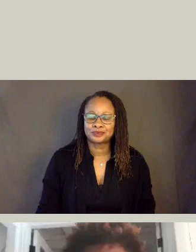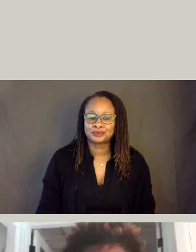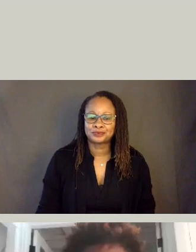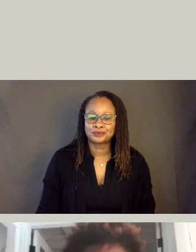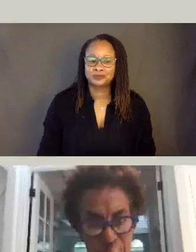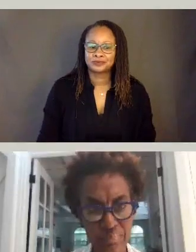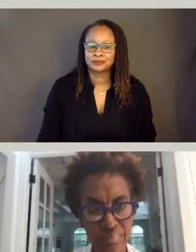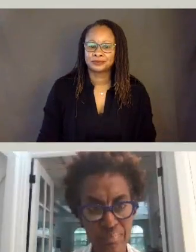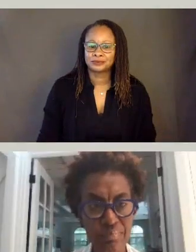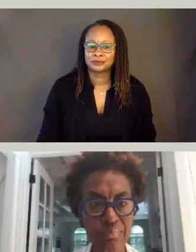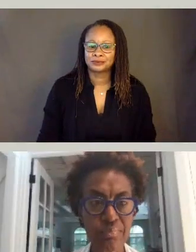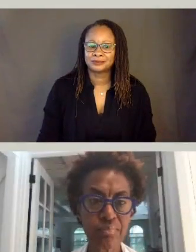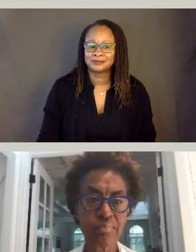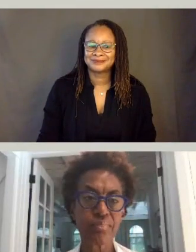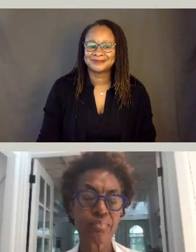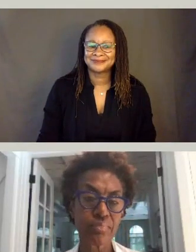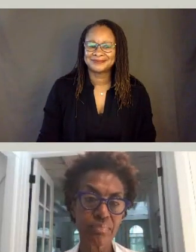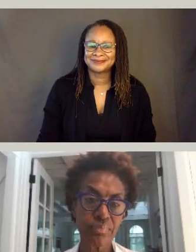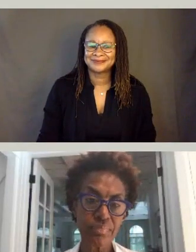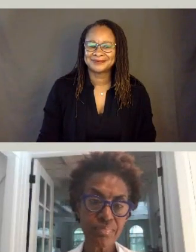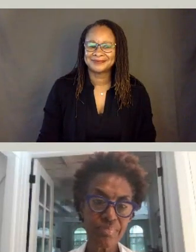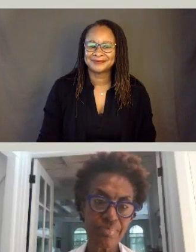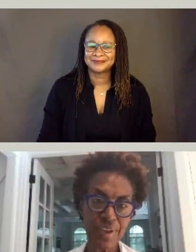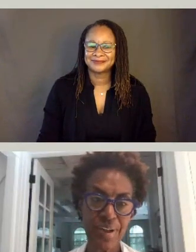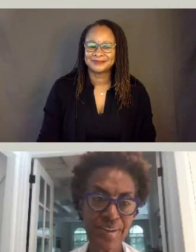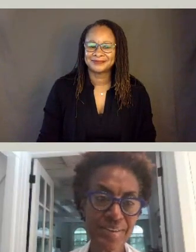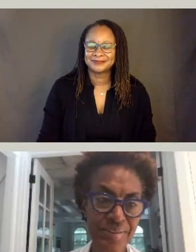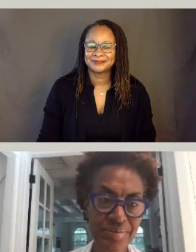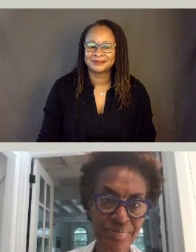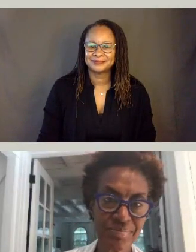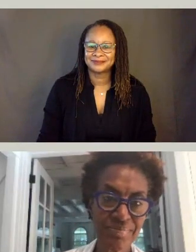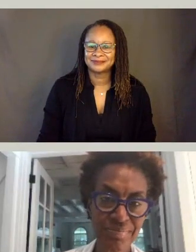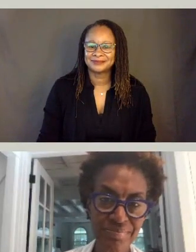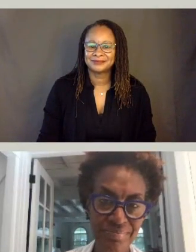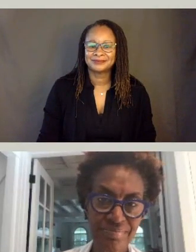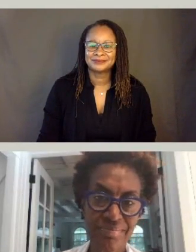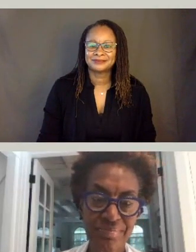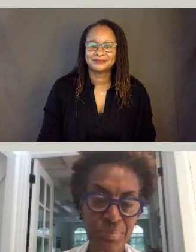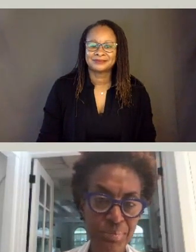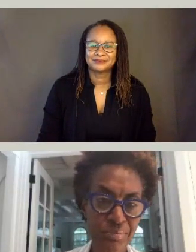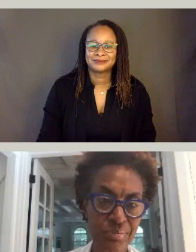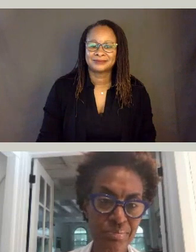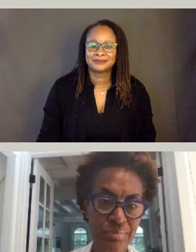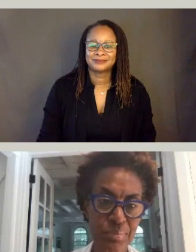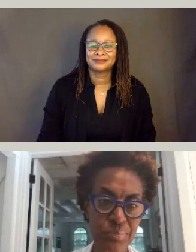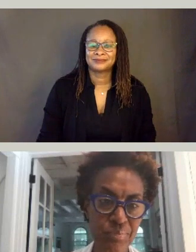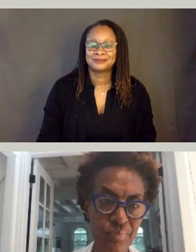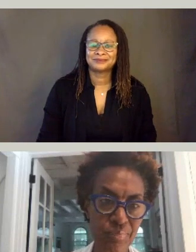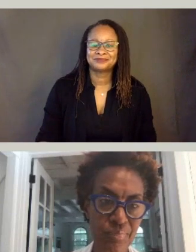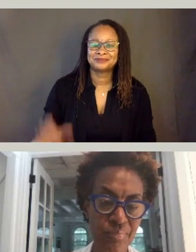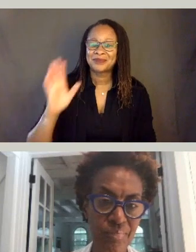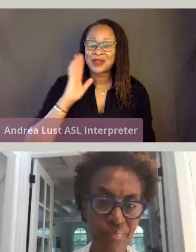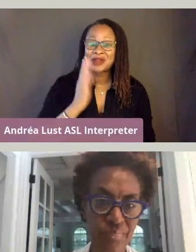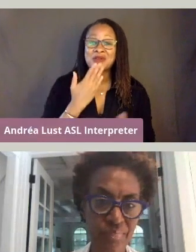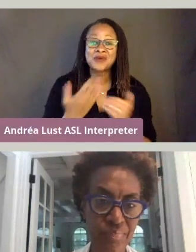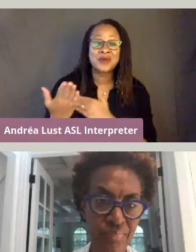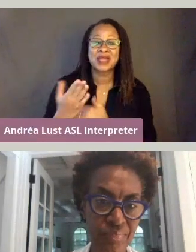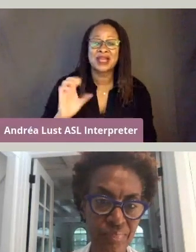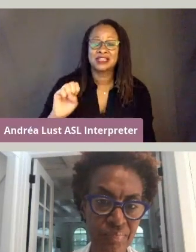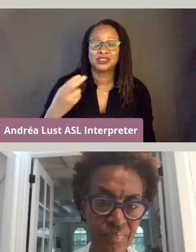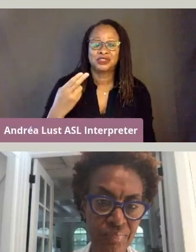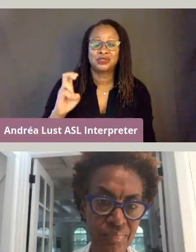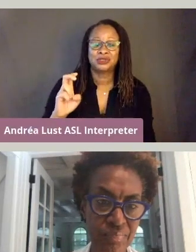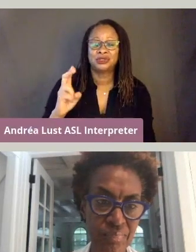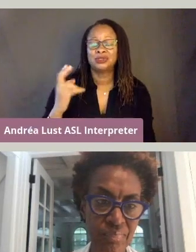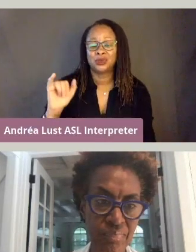Chi-hui, do you want to kick it off? Sure. Good morning, everyone. My name is Chi-hui Yang.